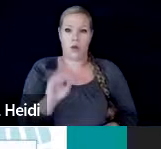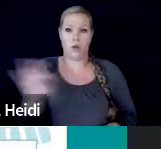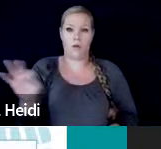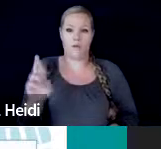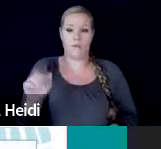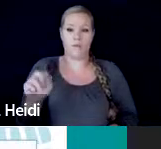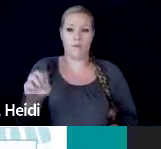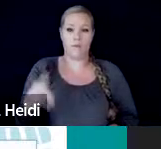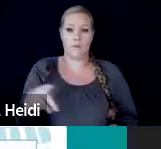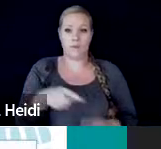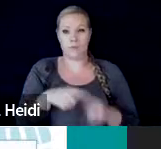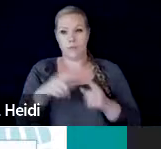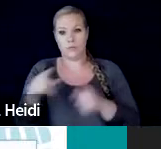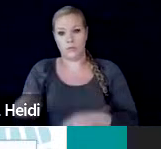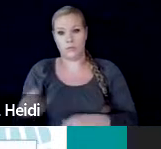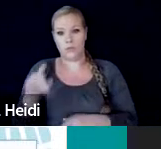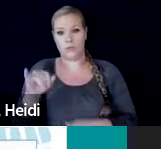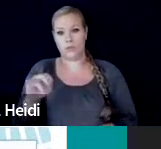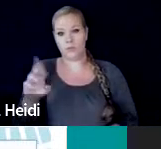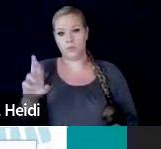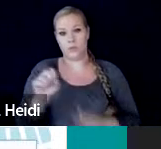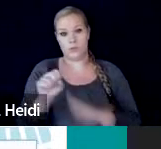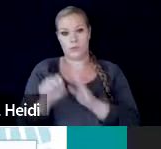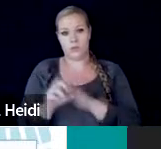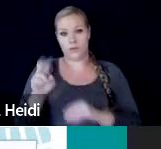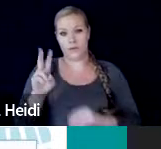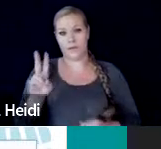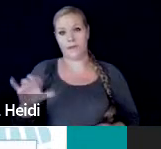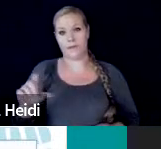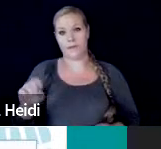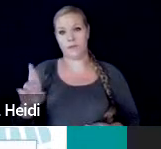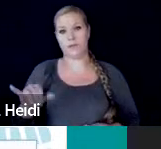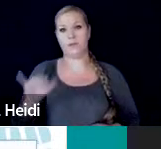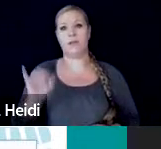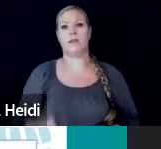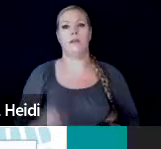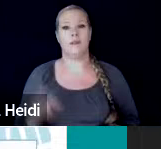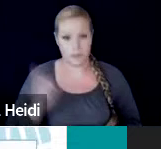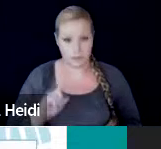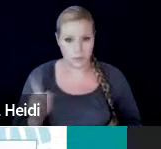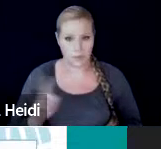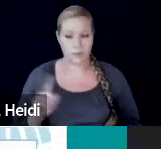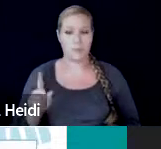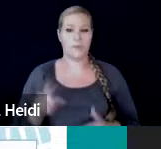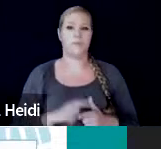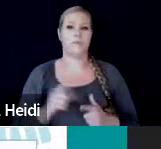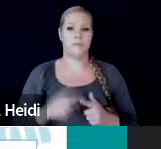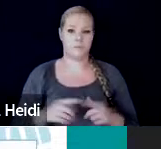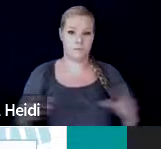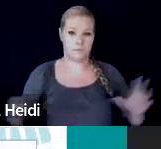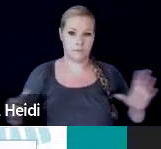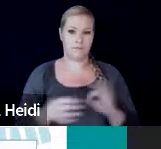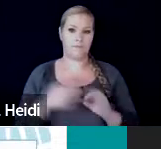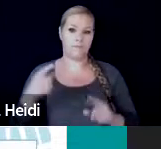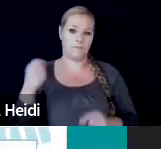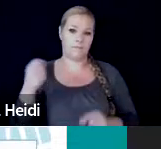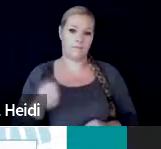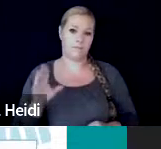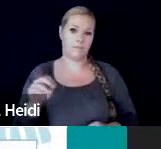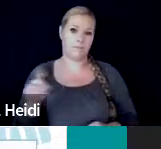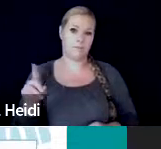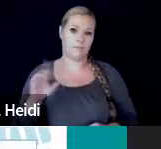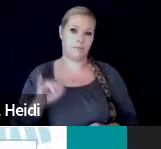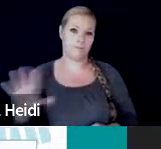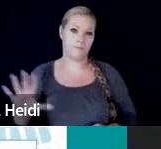Interstate and Victory. And at that point, then it would connect into southbound I-5.